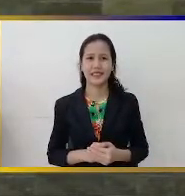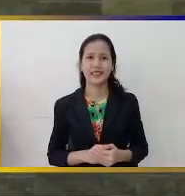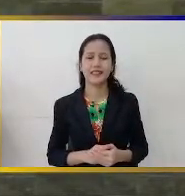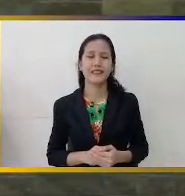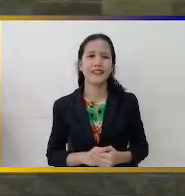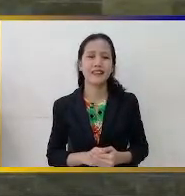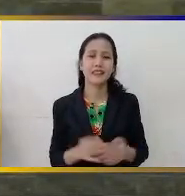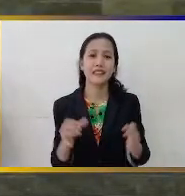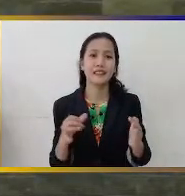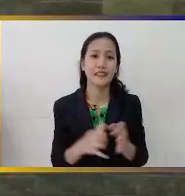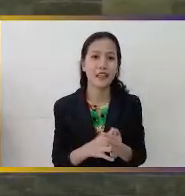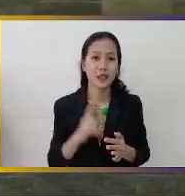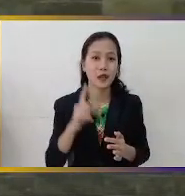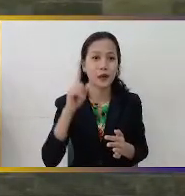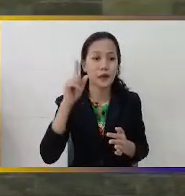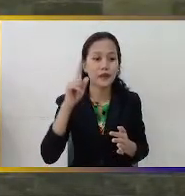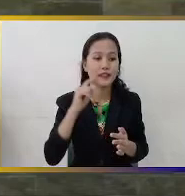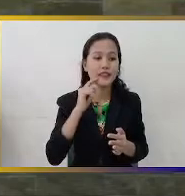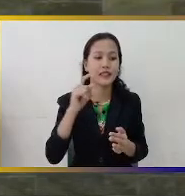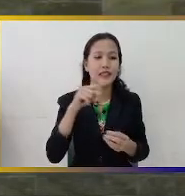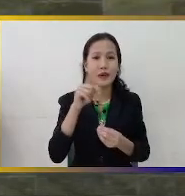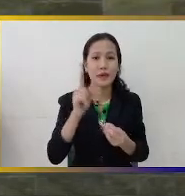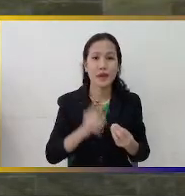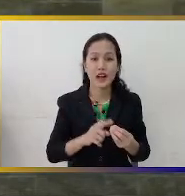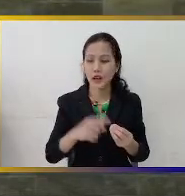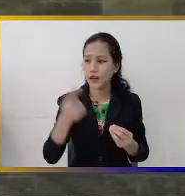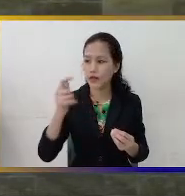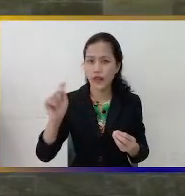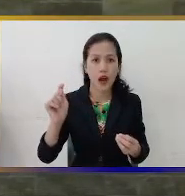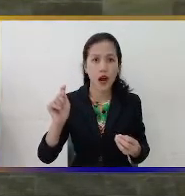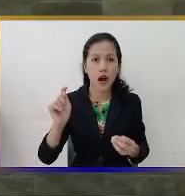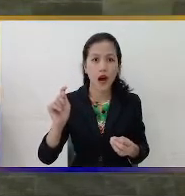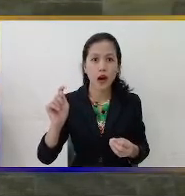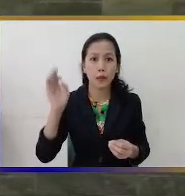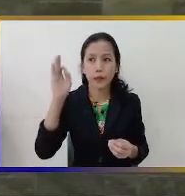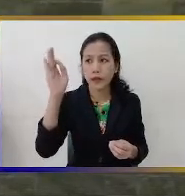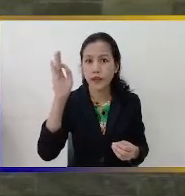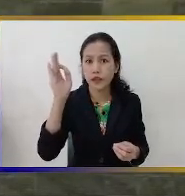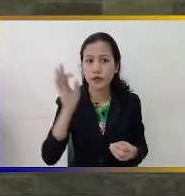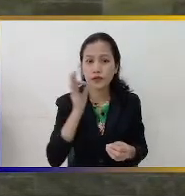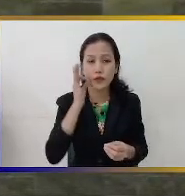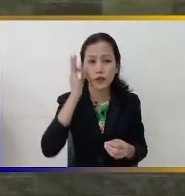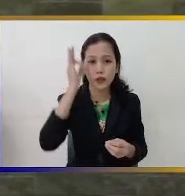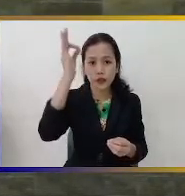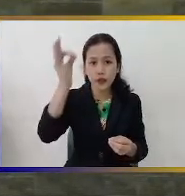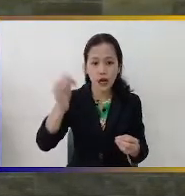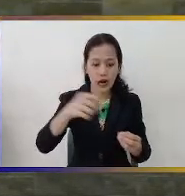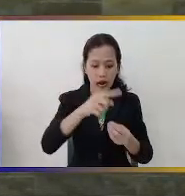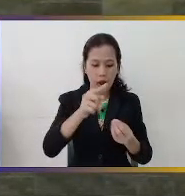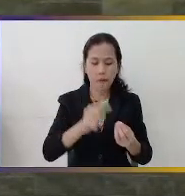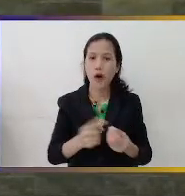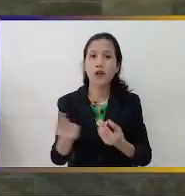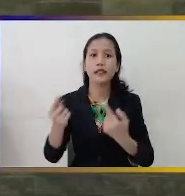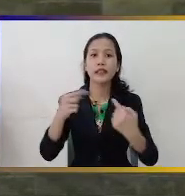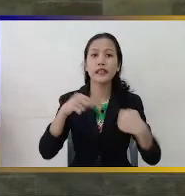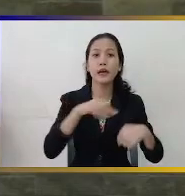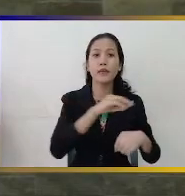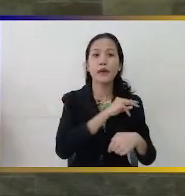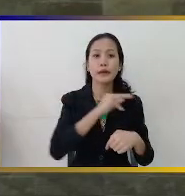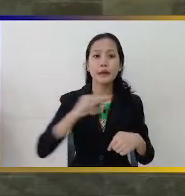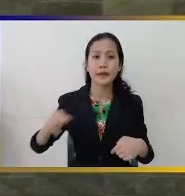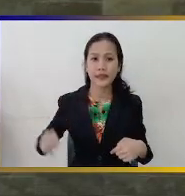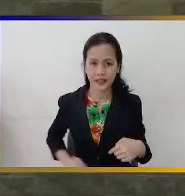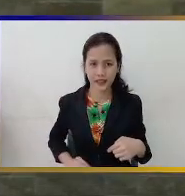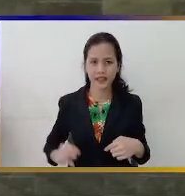sa Book of Micah. Ito pong prophecy about the coming Messiah. Chapter number 5 in verse number